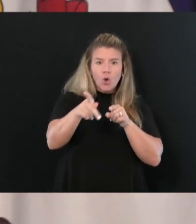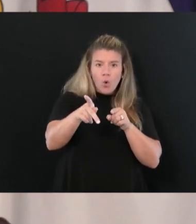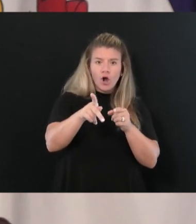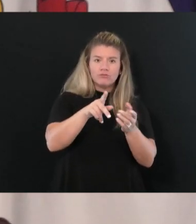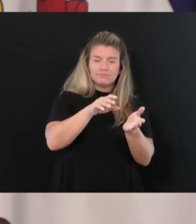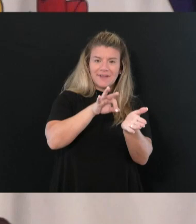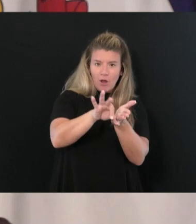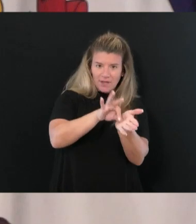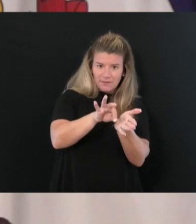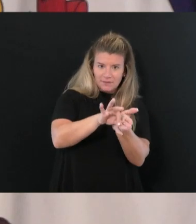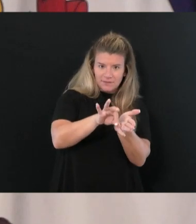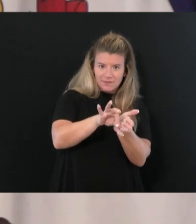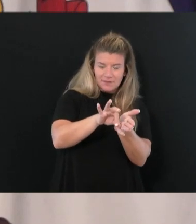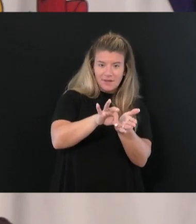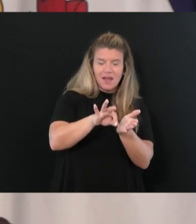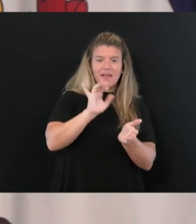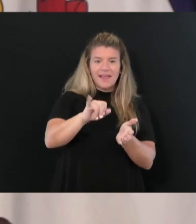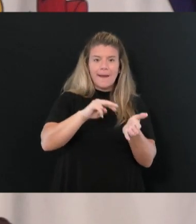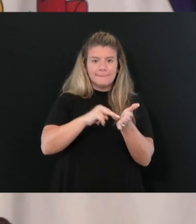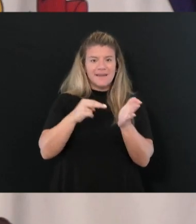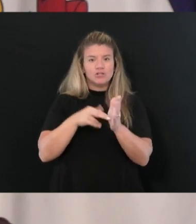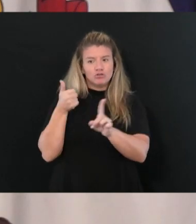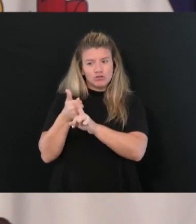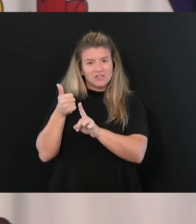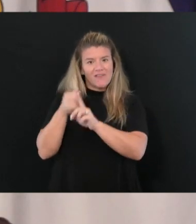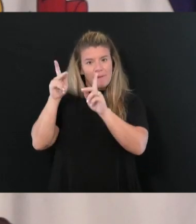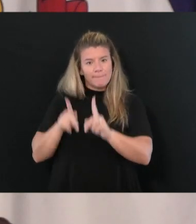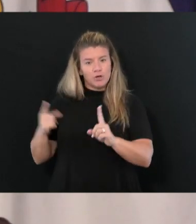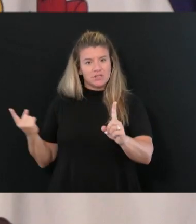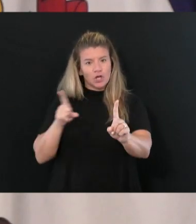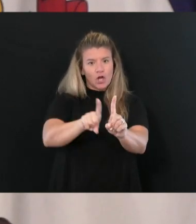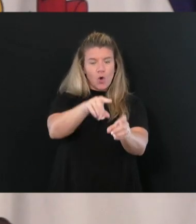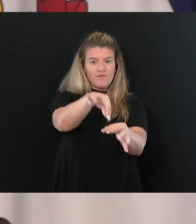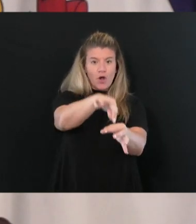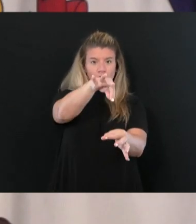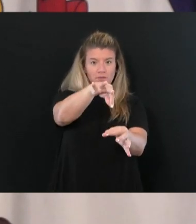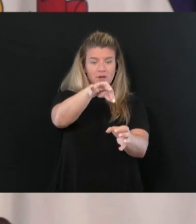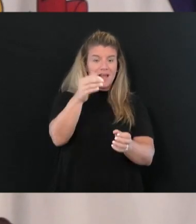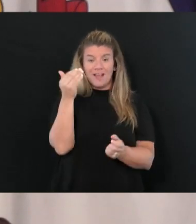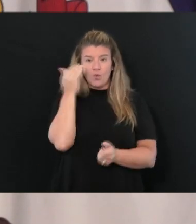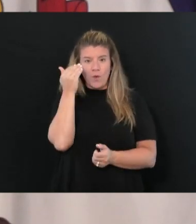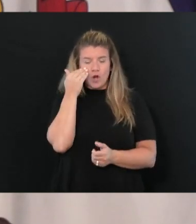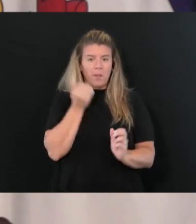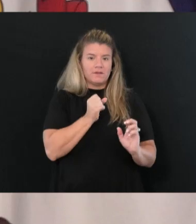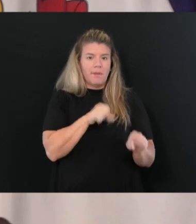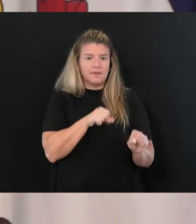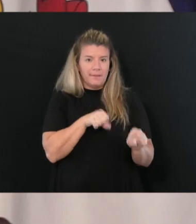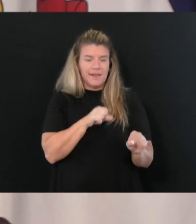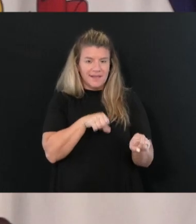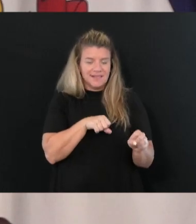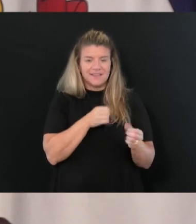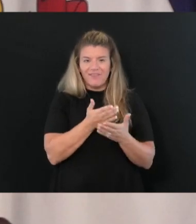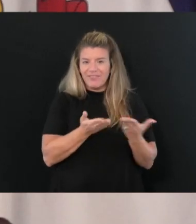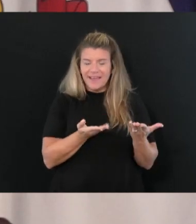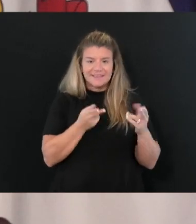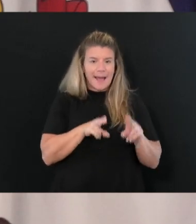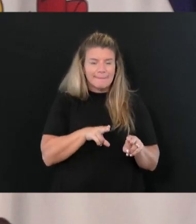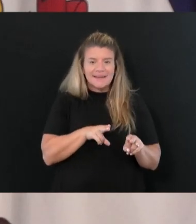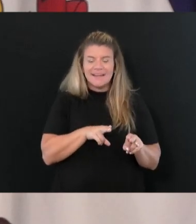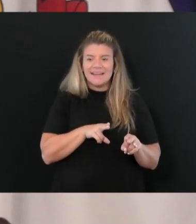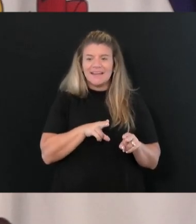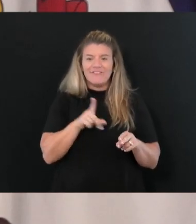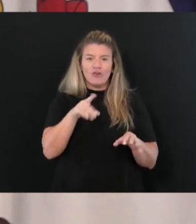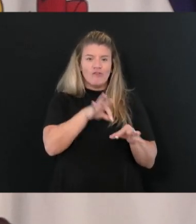is to come out and vote in person and everything, because we all know that there is some possibilities of things from